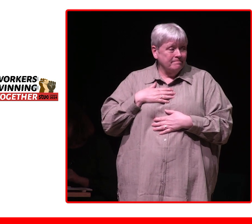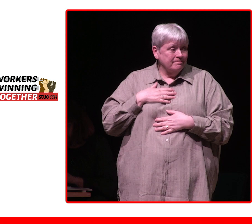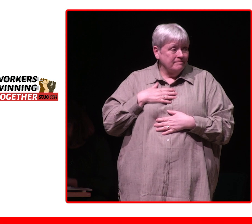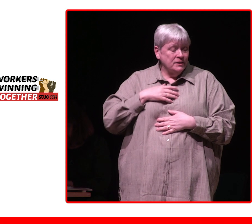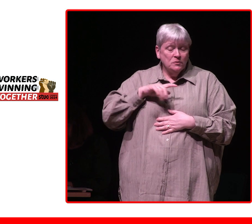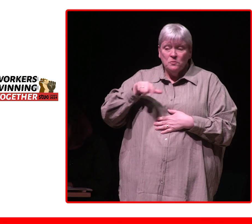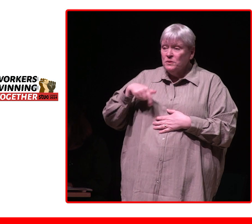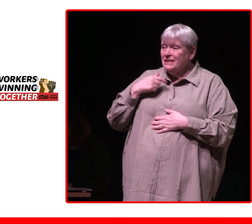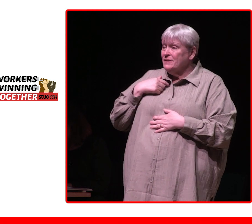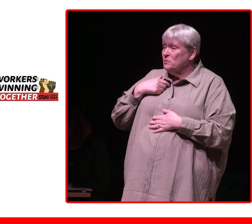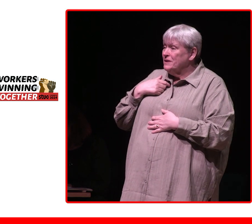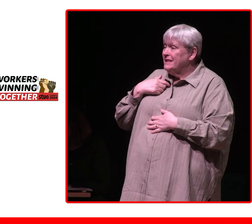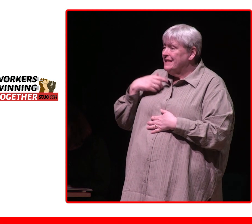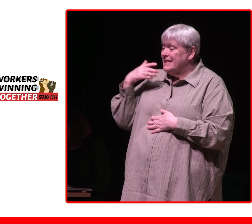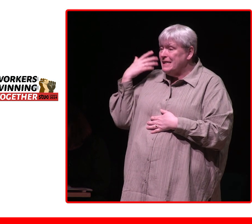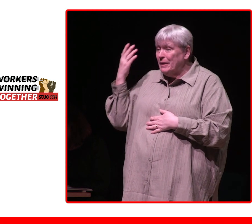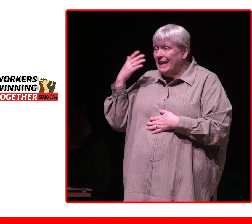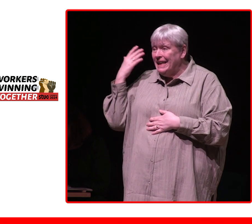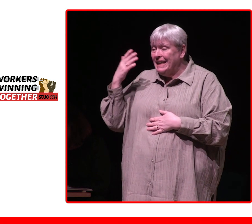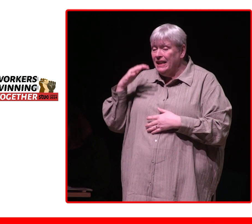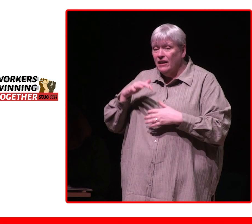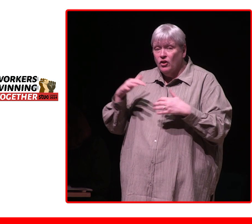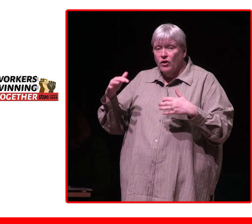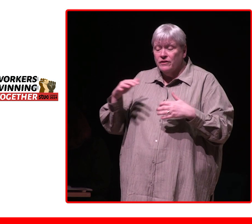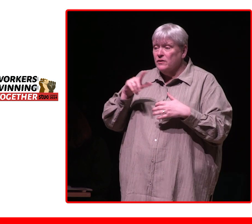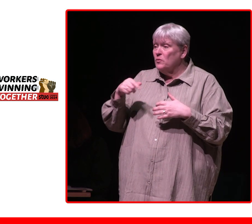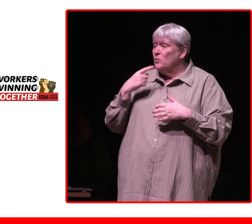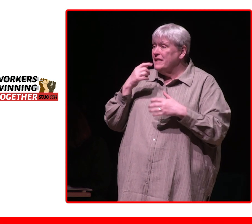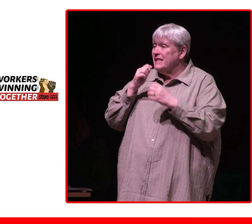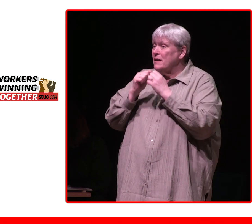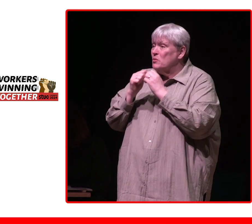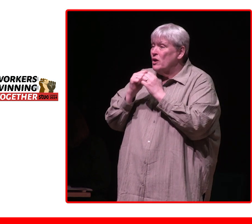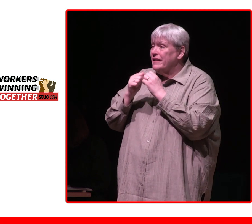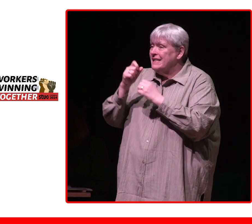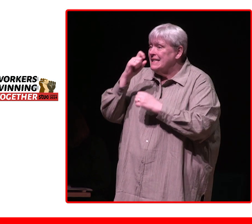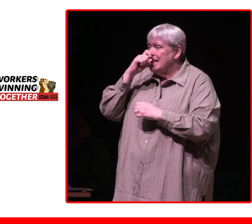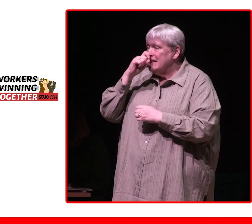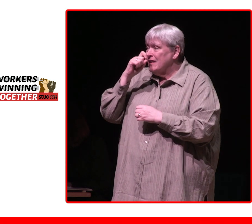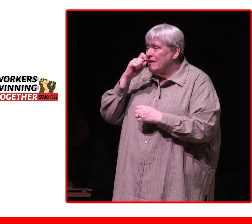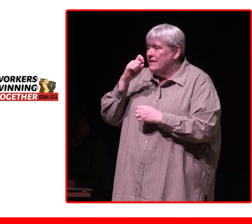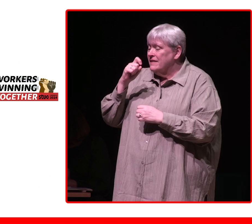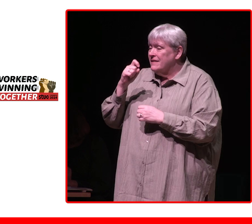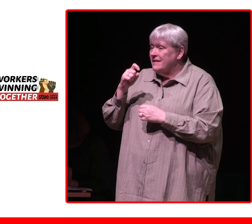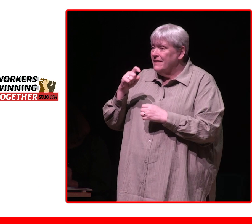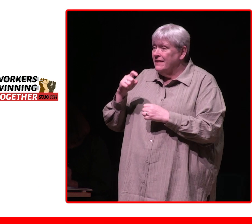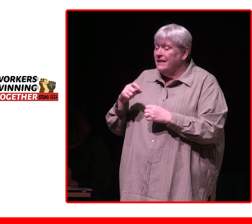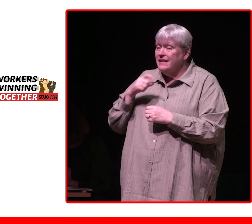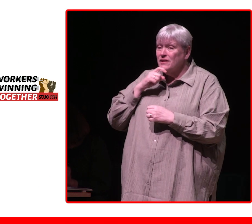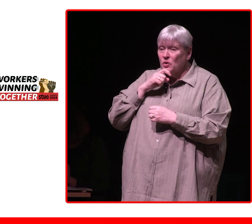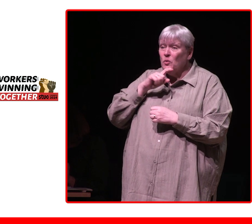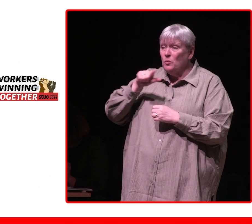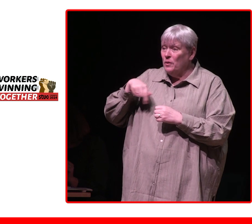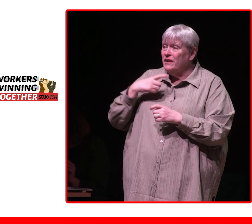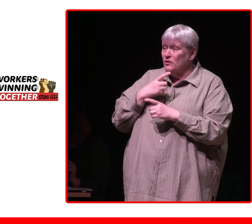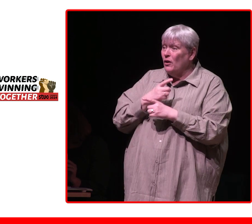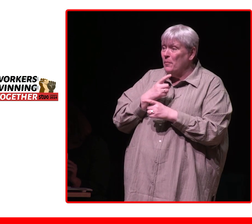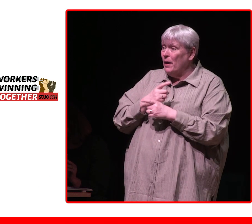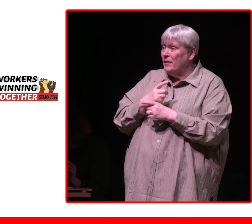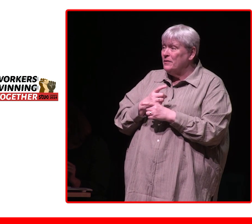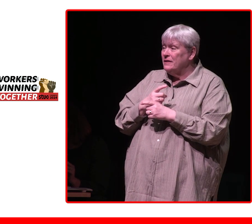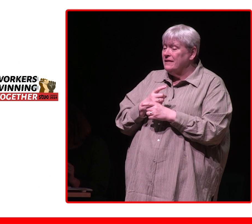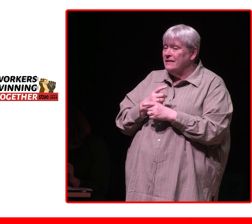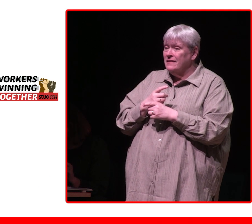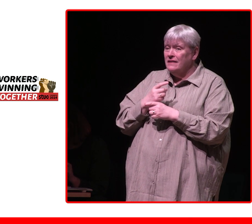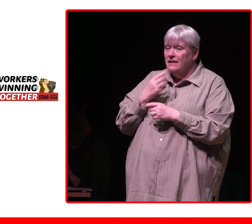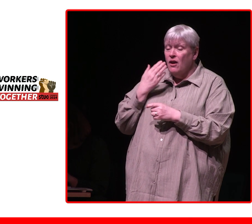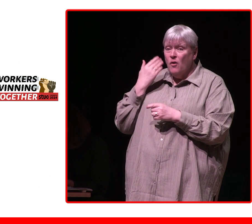speak at Congress and we say brothers and sisters, that is who we are talking about. Nearly